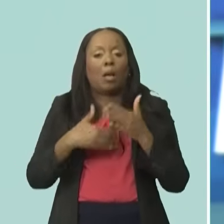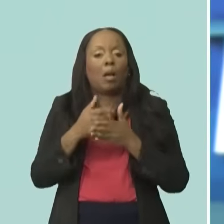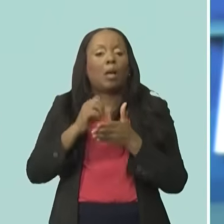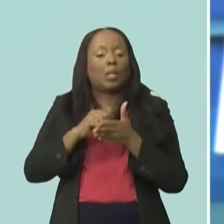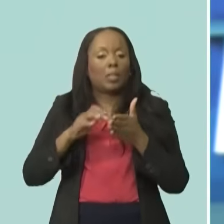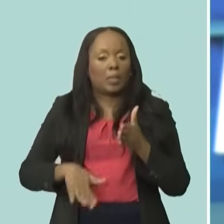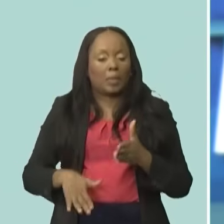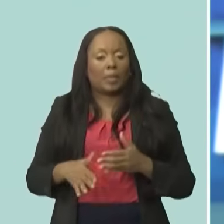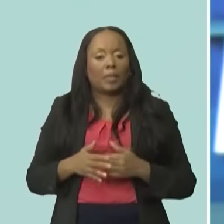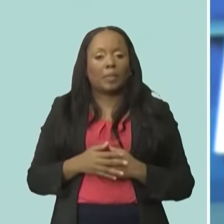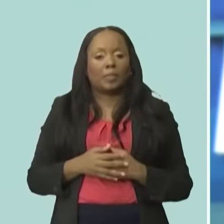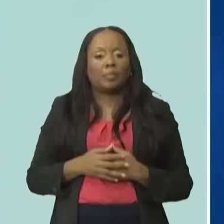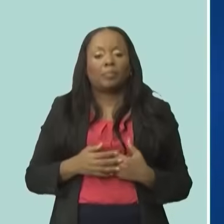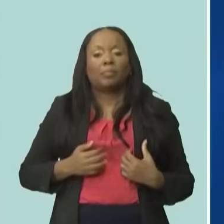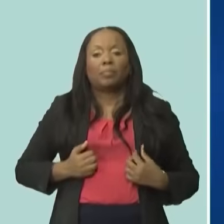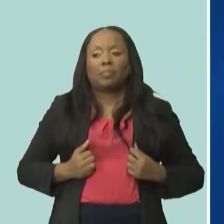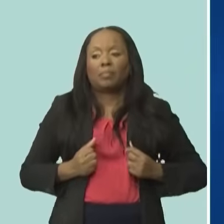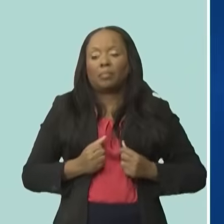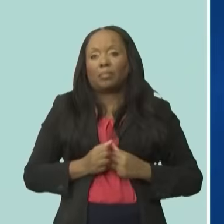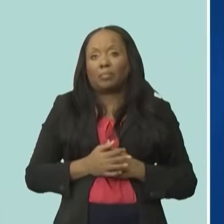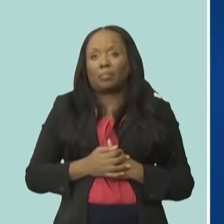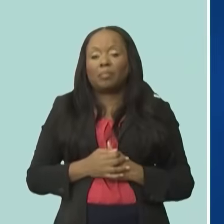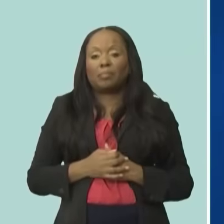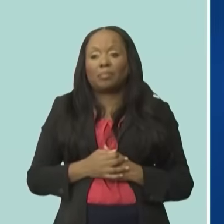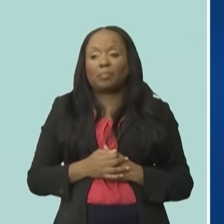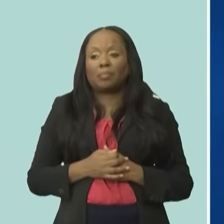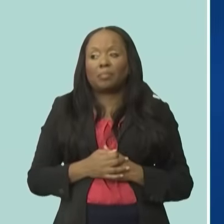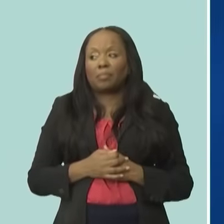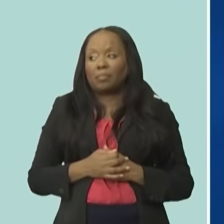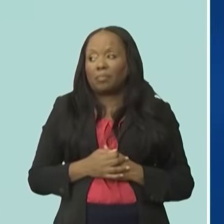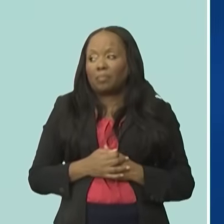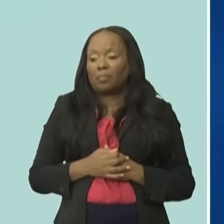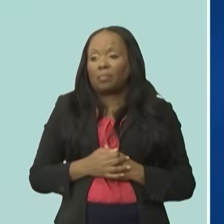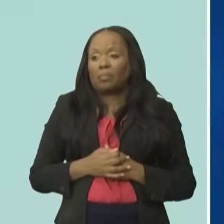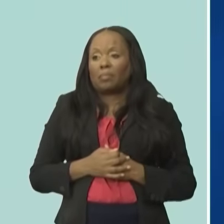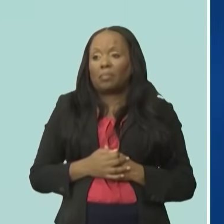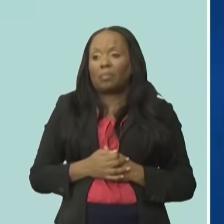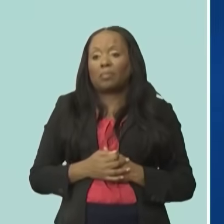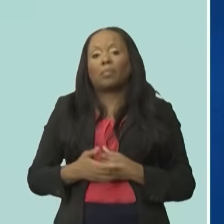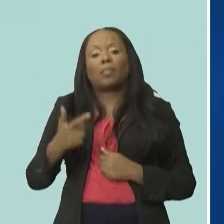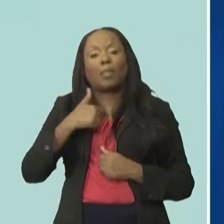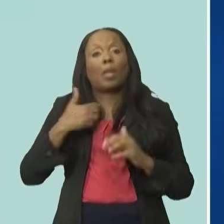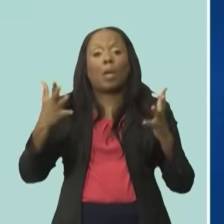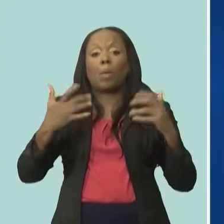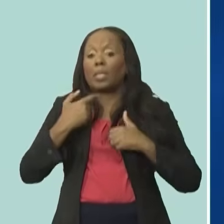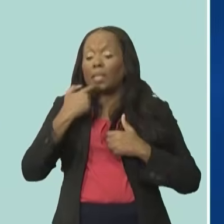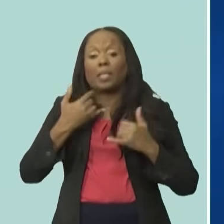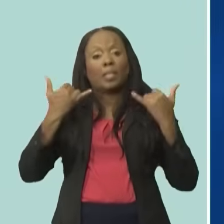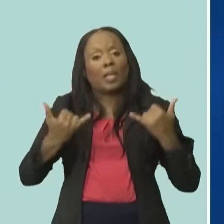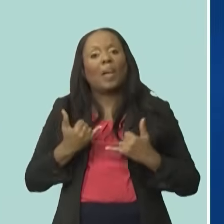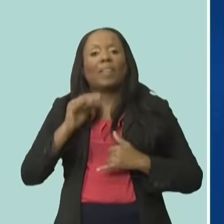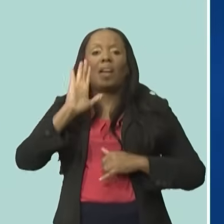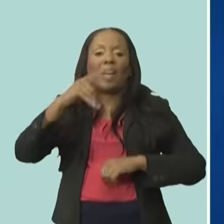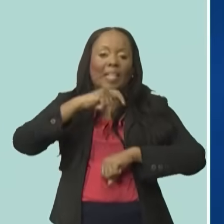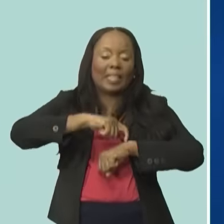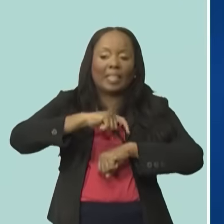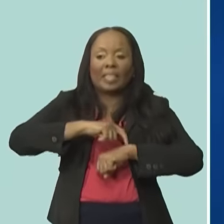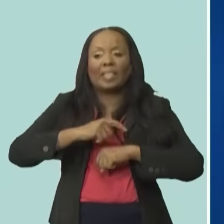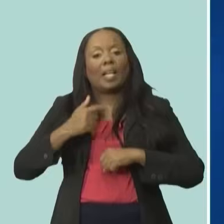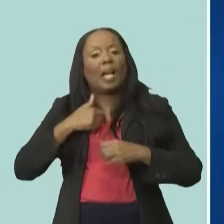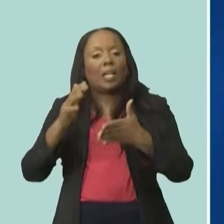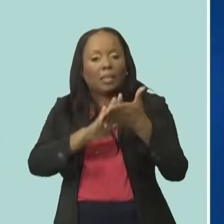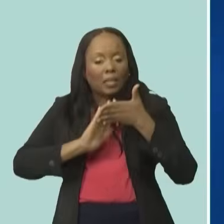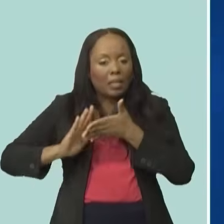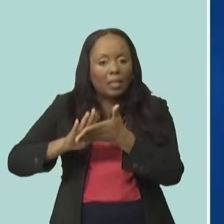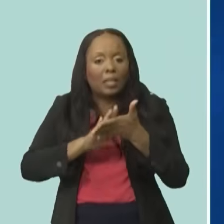examination. I want to say to our children, this is your moment, and I want to commend you once again for doing